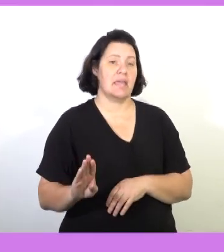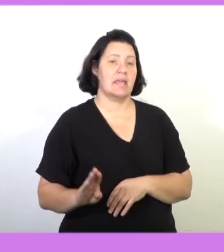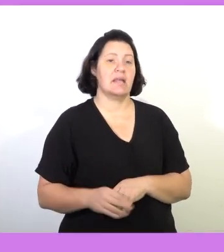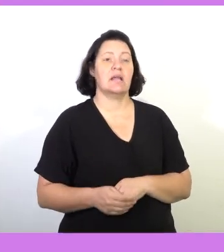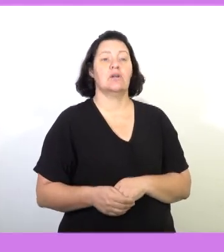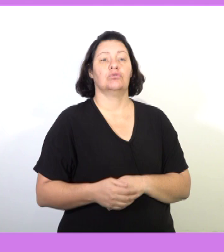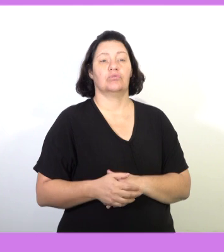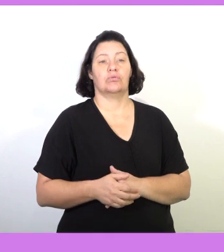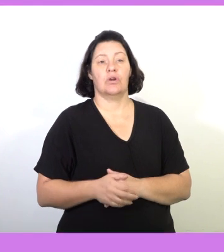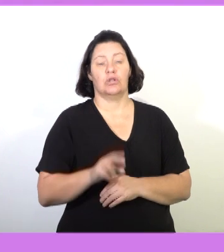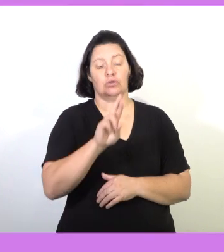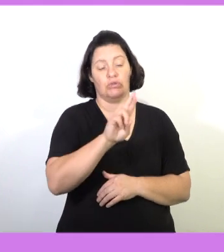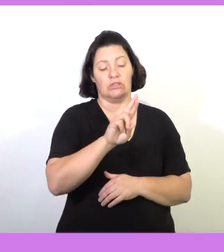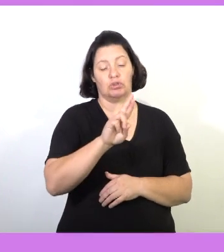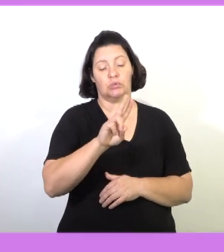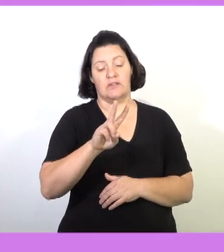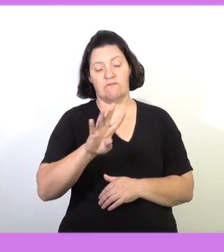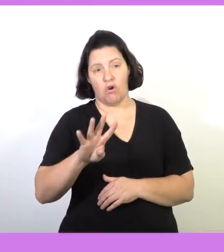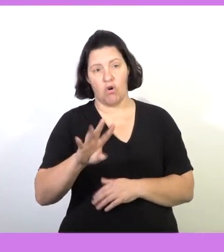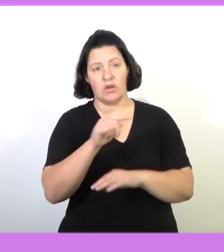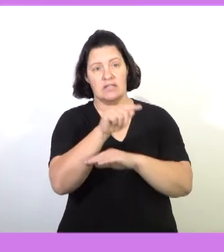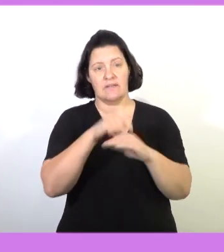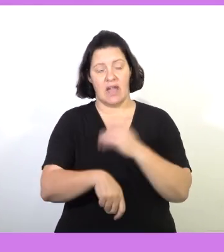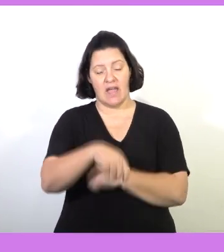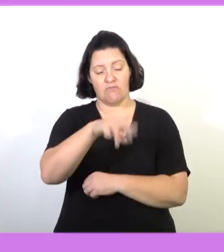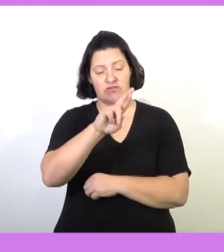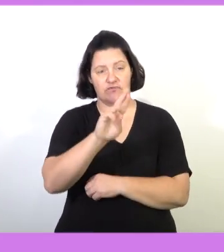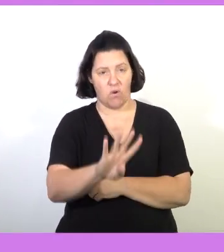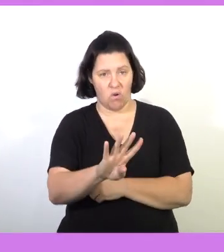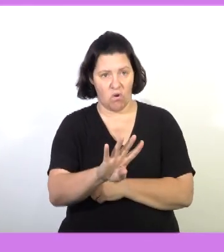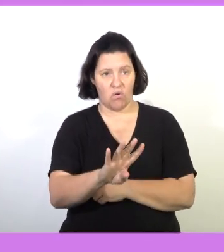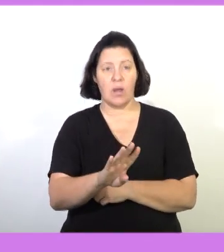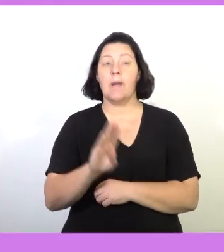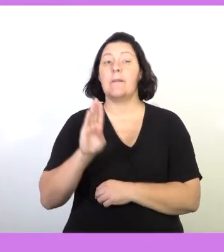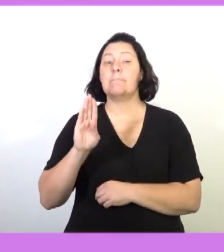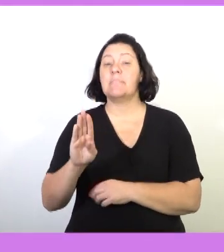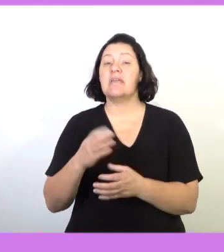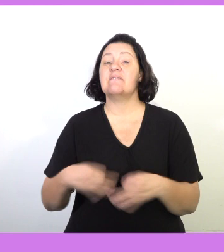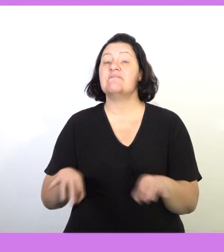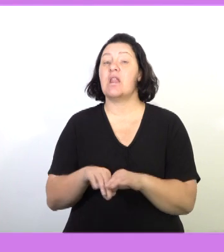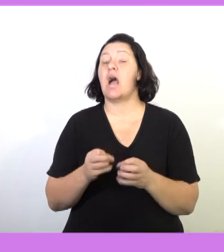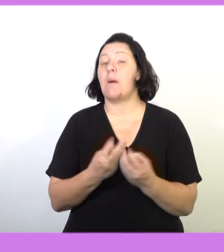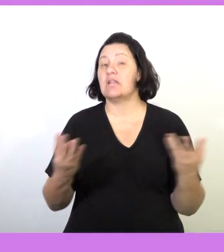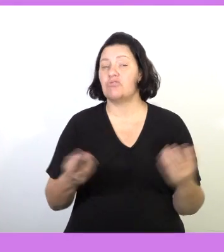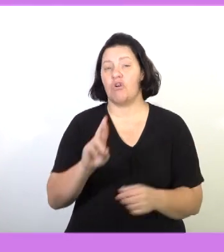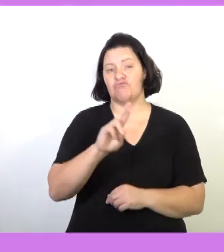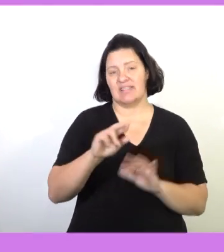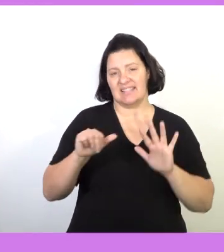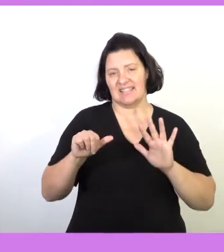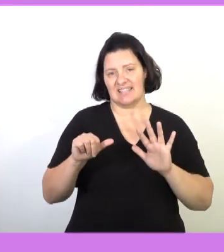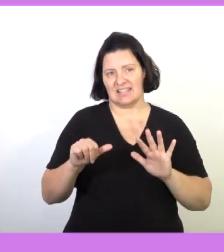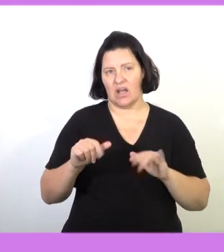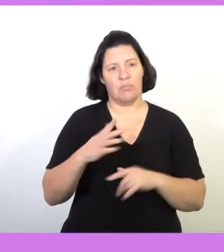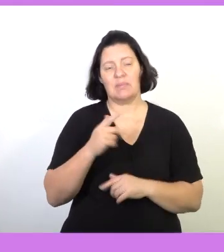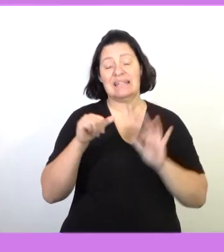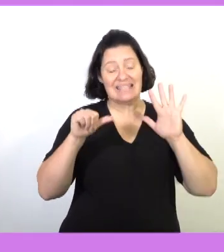B. 24 rand divided by 4. We can see that the value of B is then 6, which is